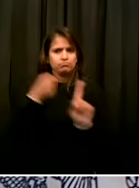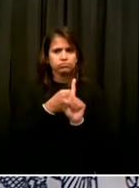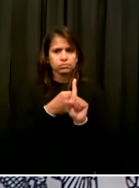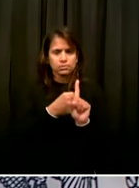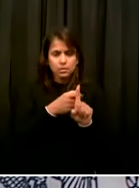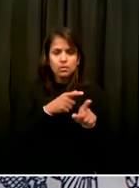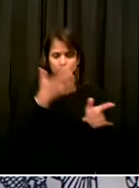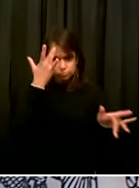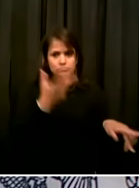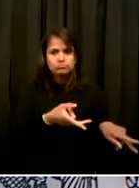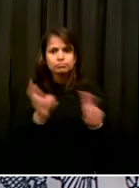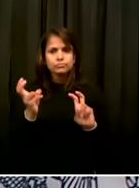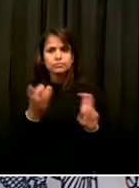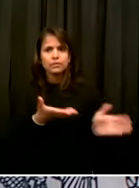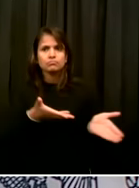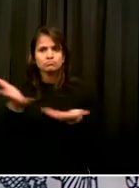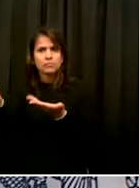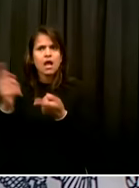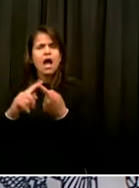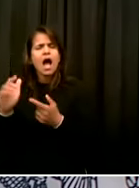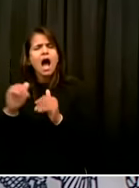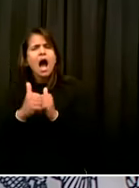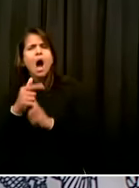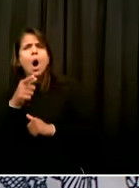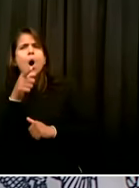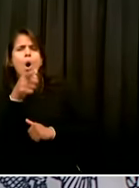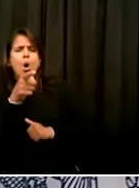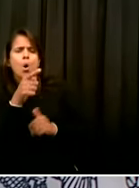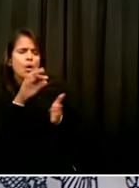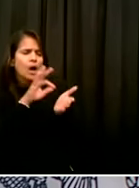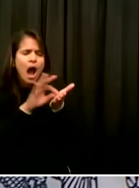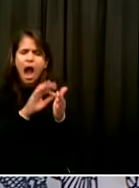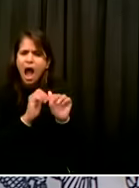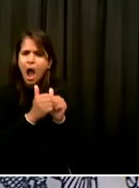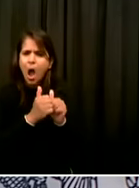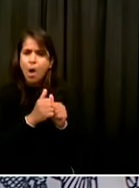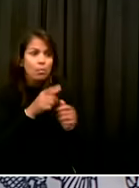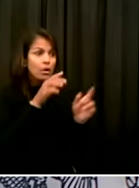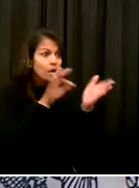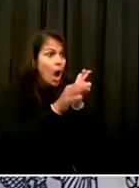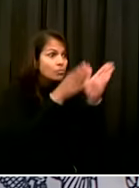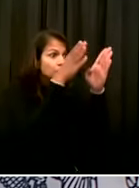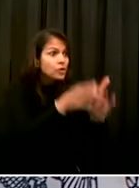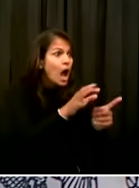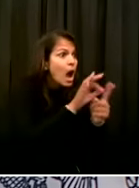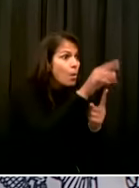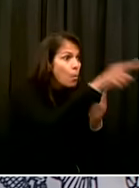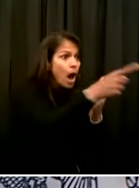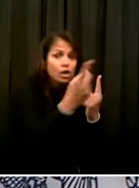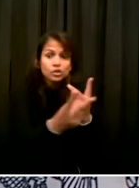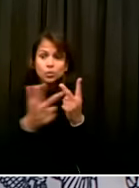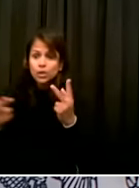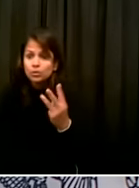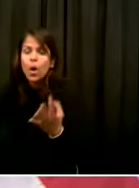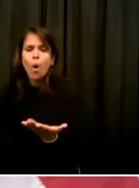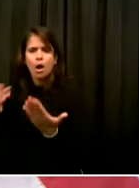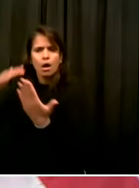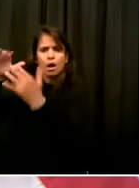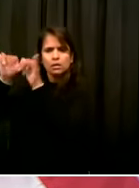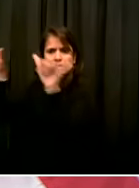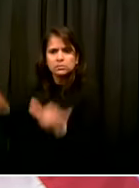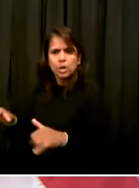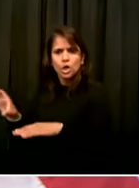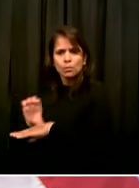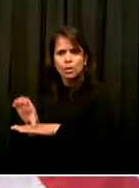that are in the hospital systems? No, it's everybody. And Dr. Choksi, you want to speak to that? Yes, sir.